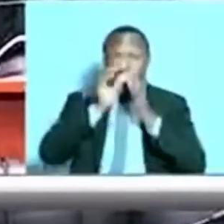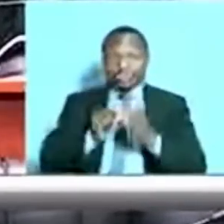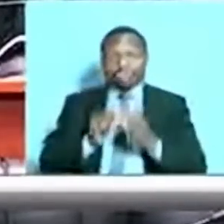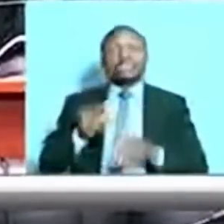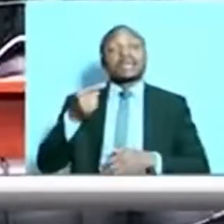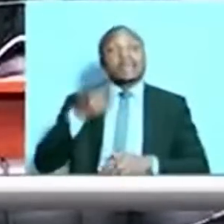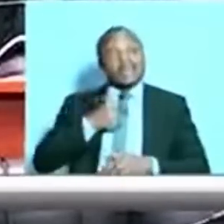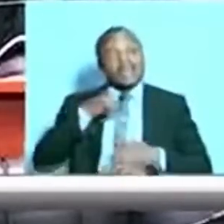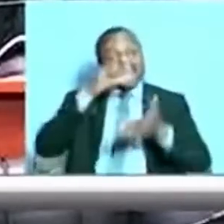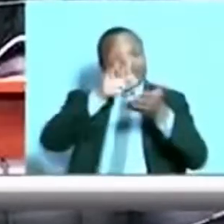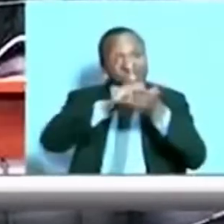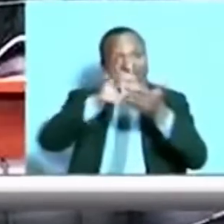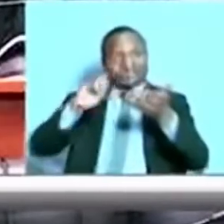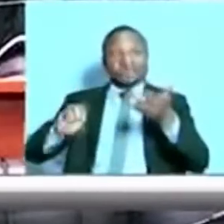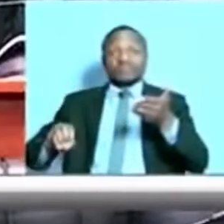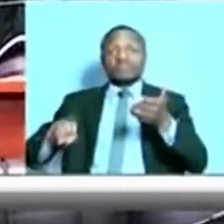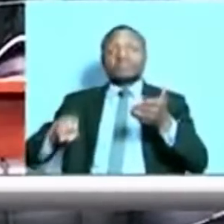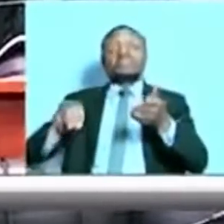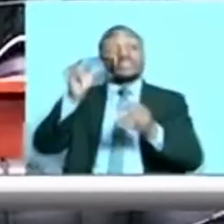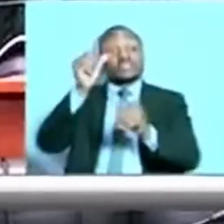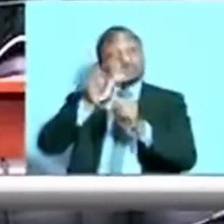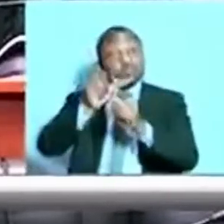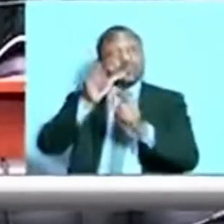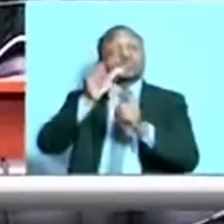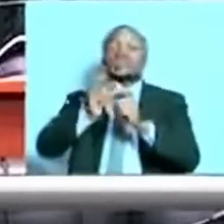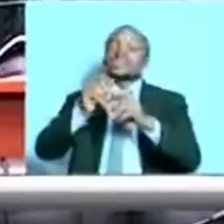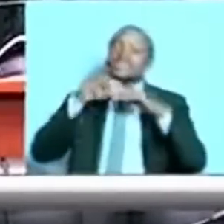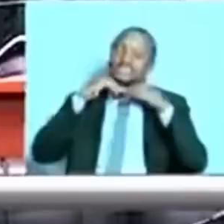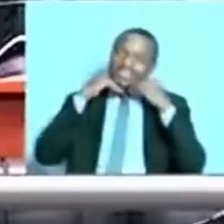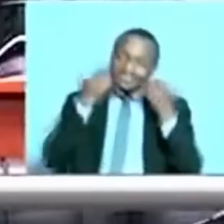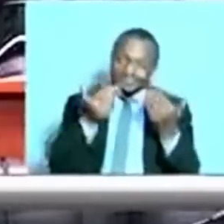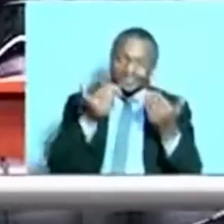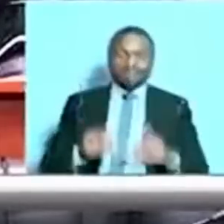I withdraw the term ashamed.